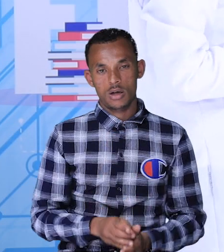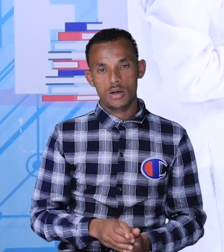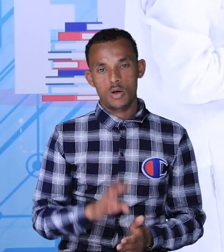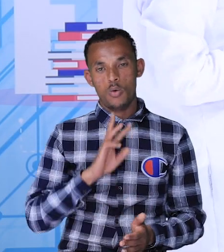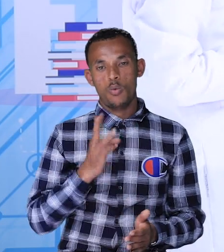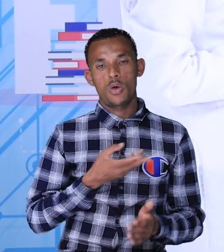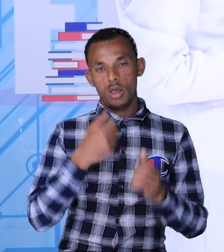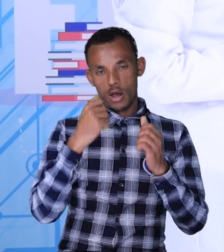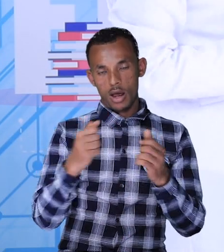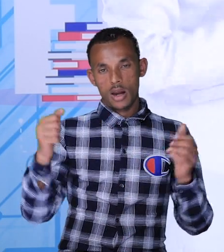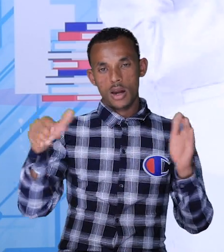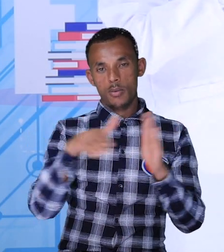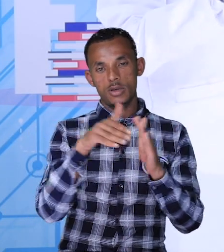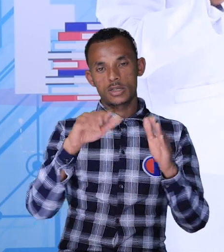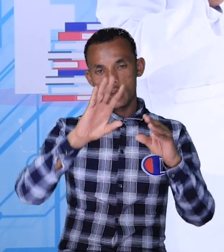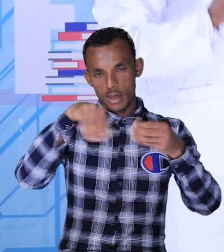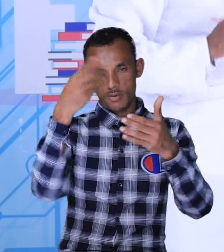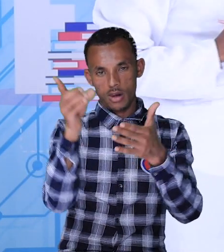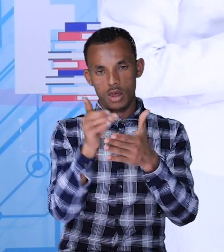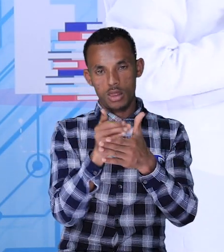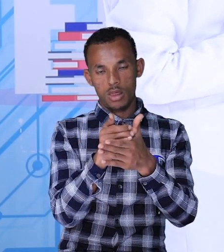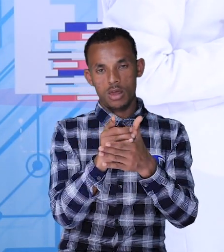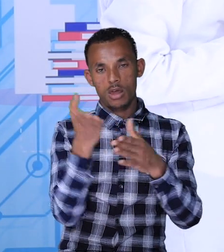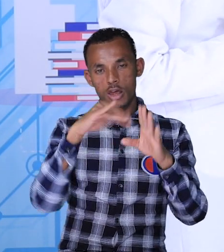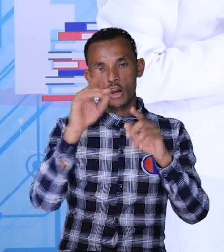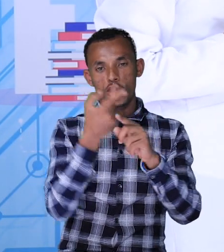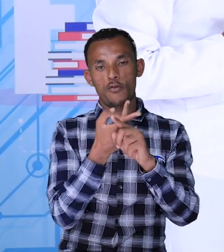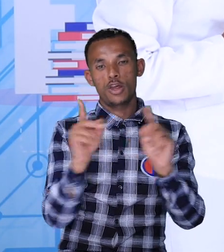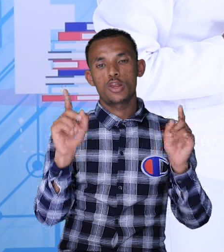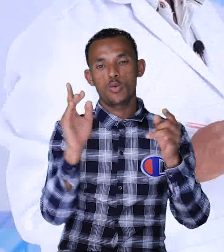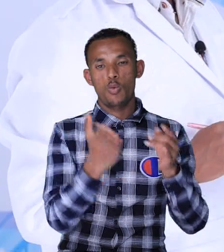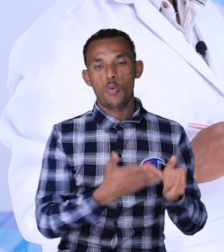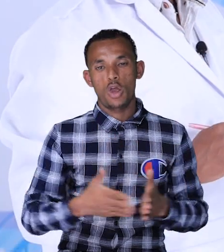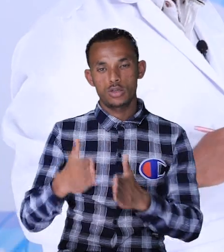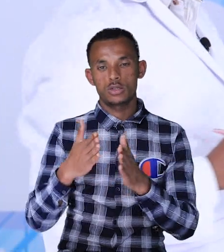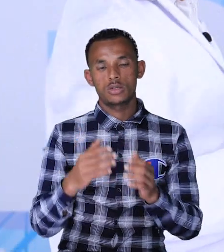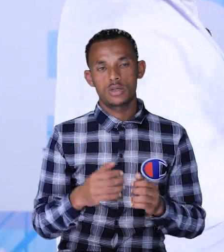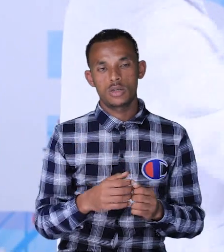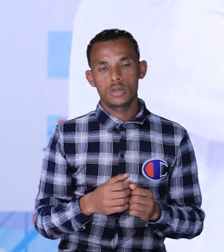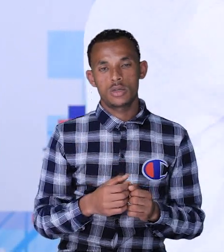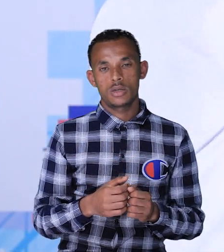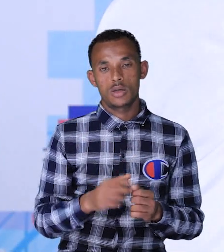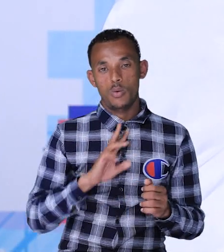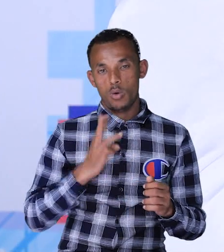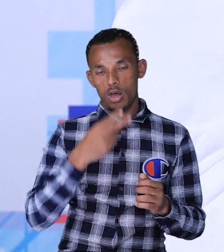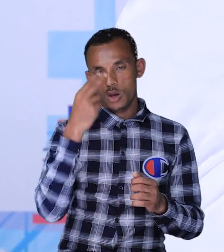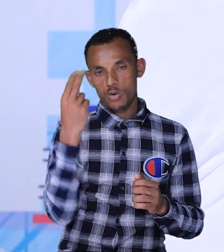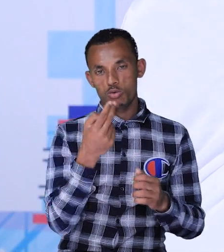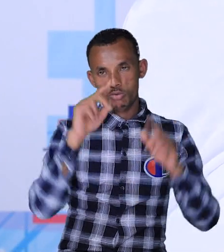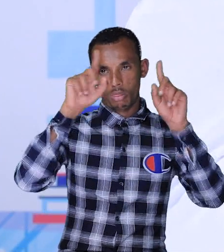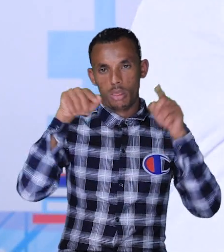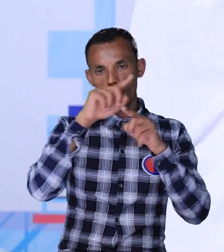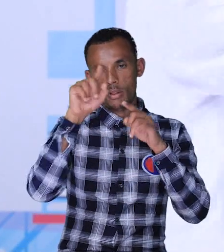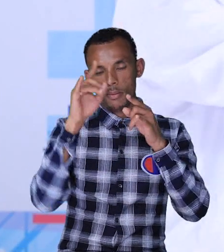We can represent a given data in different ways. You can use a table